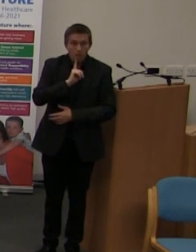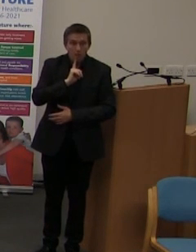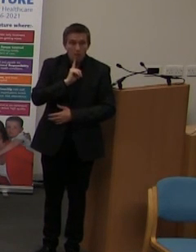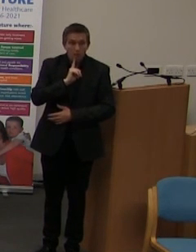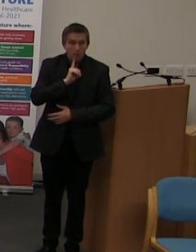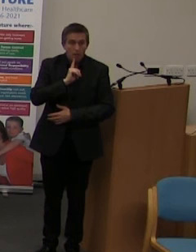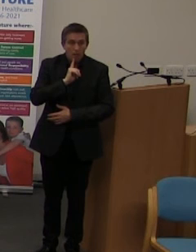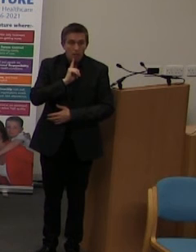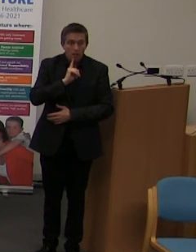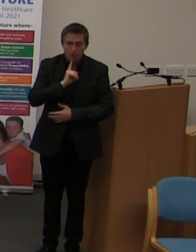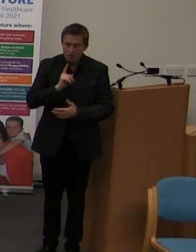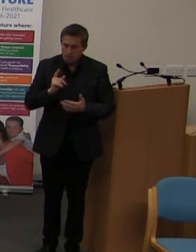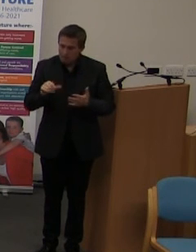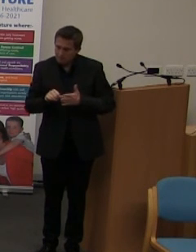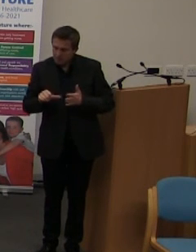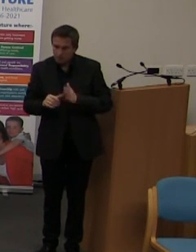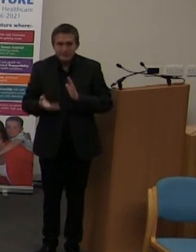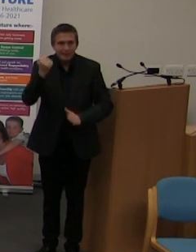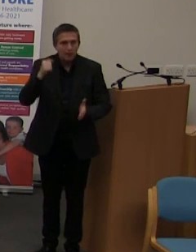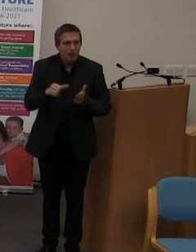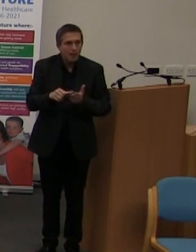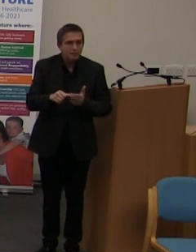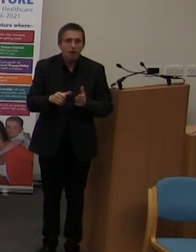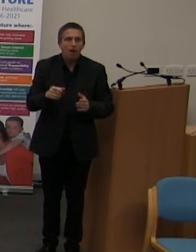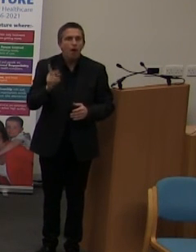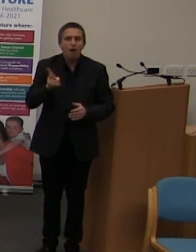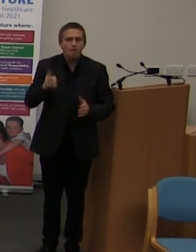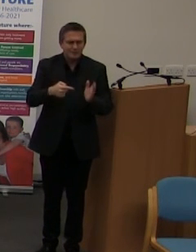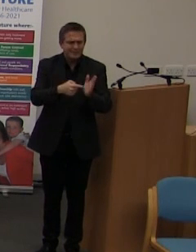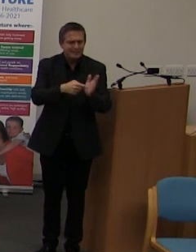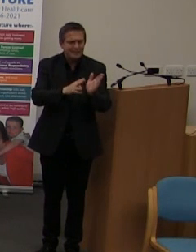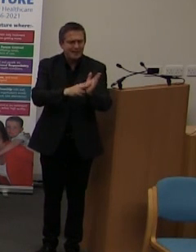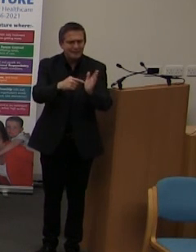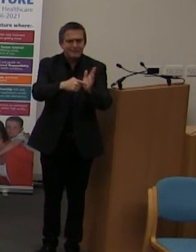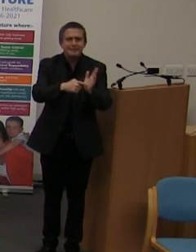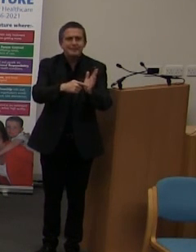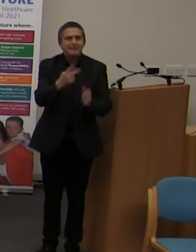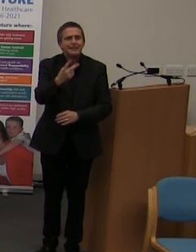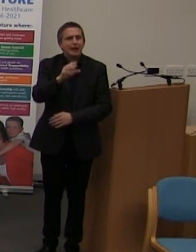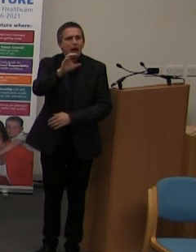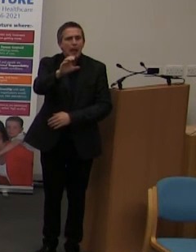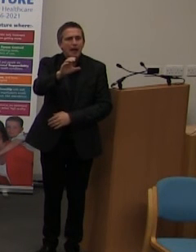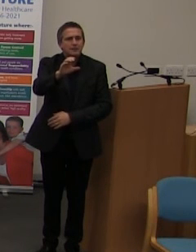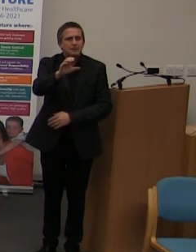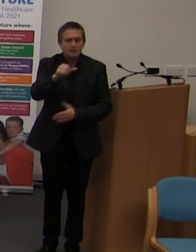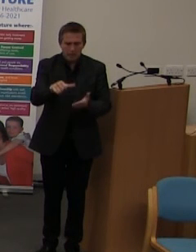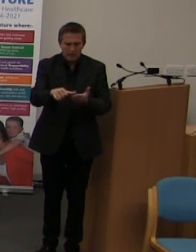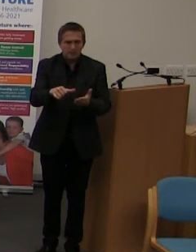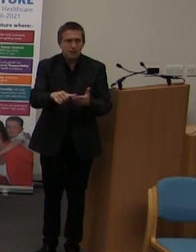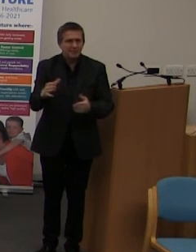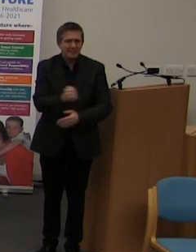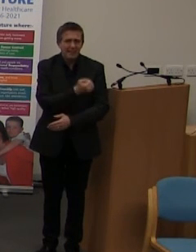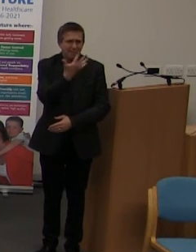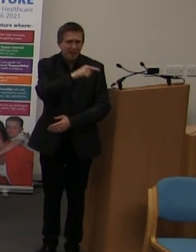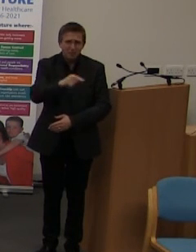letters. I've raised before the problem with TNT, that second class service is about 5 to 7 day